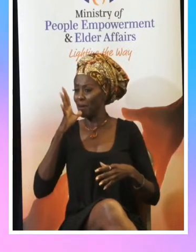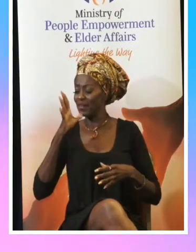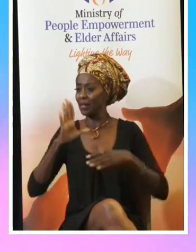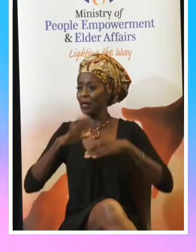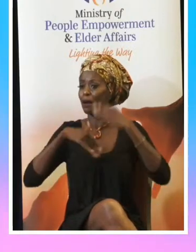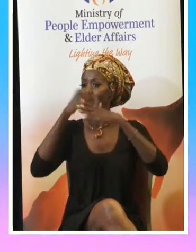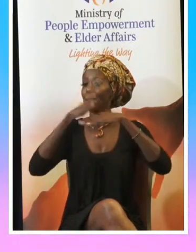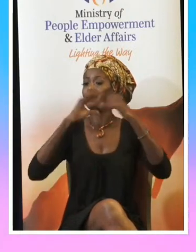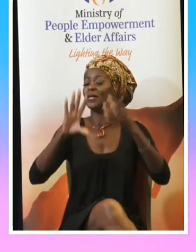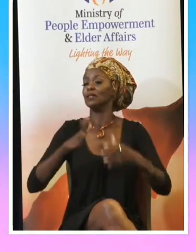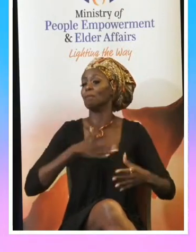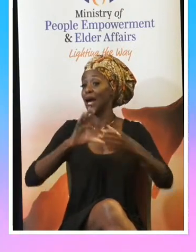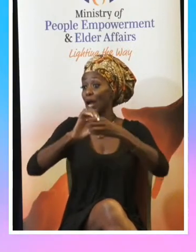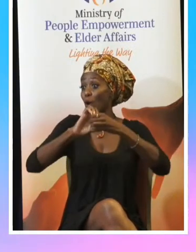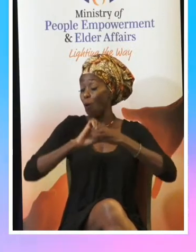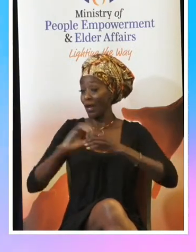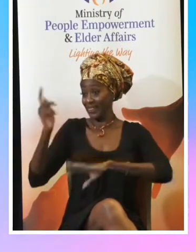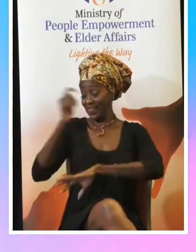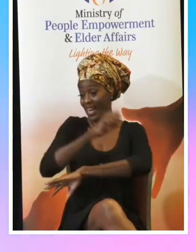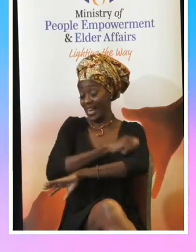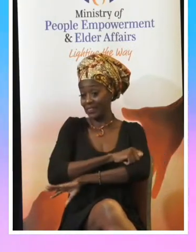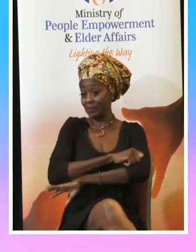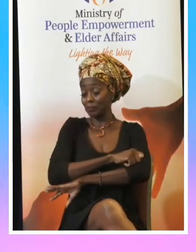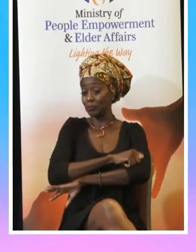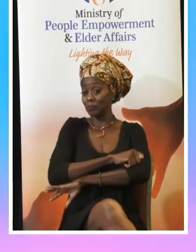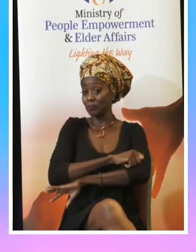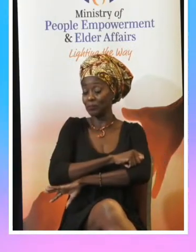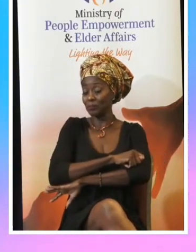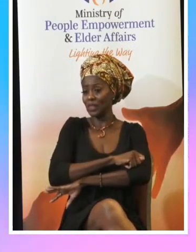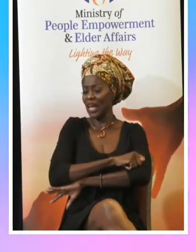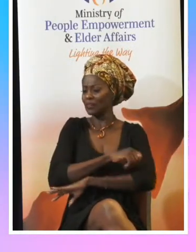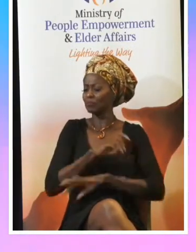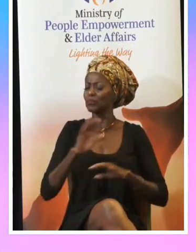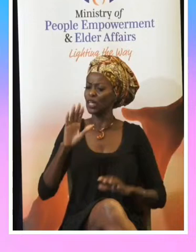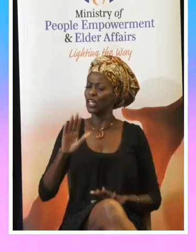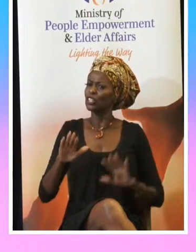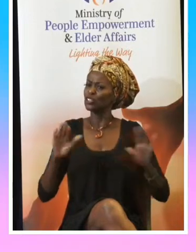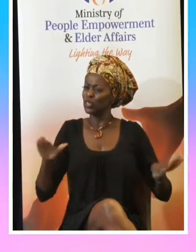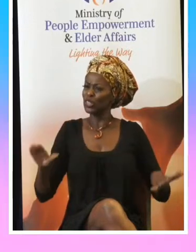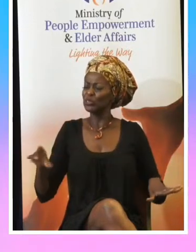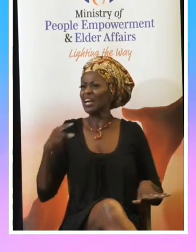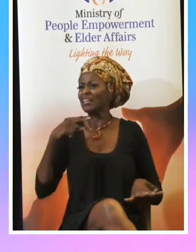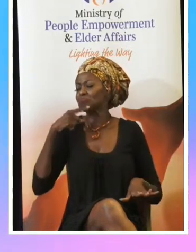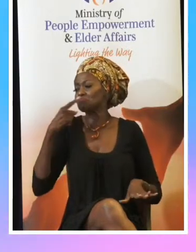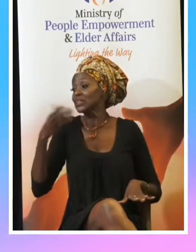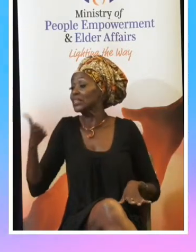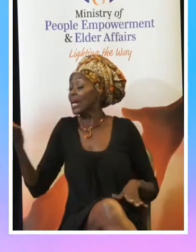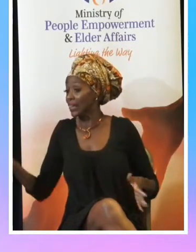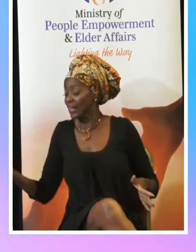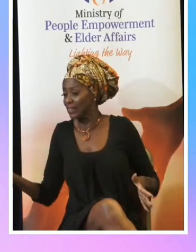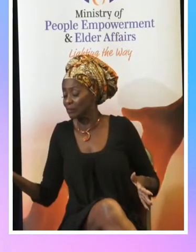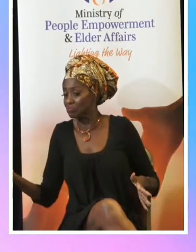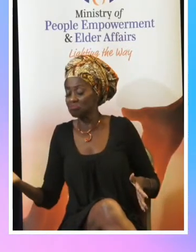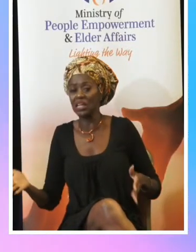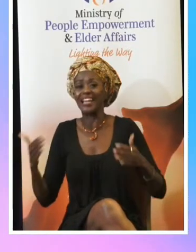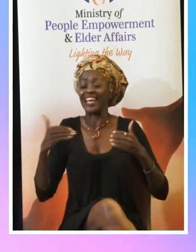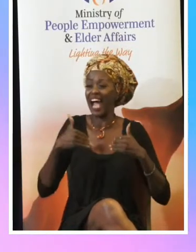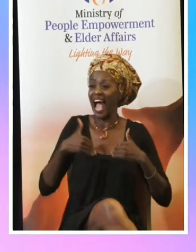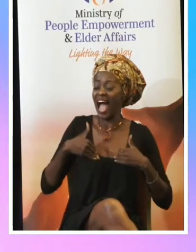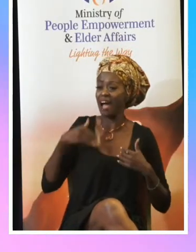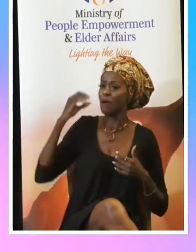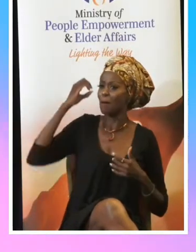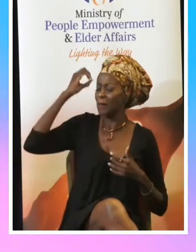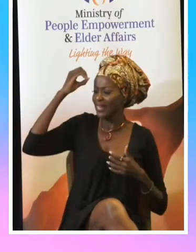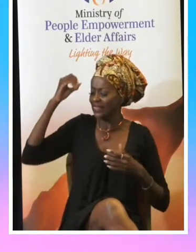There was, and children say things and you know, have opinions about things.